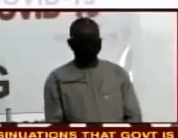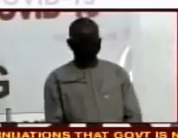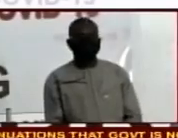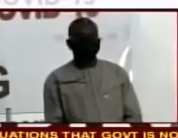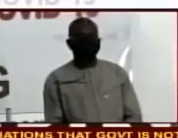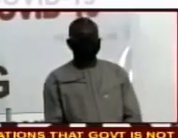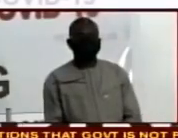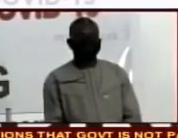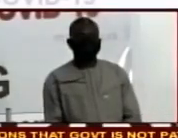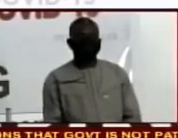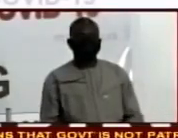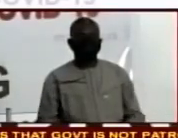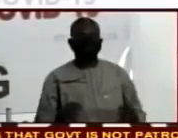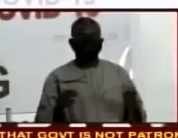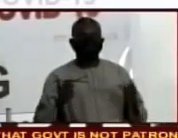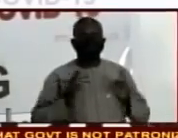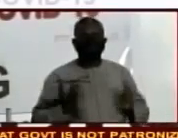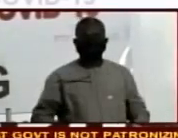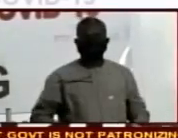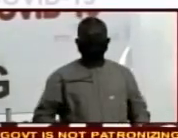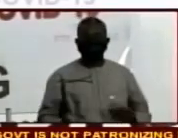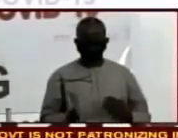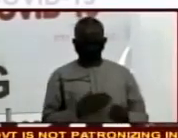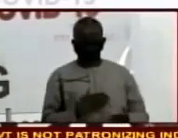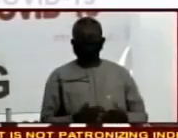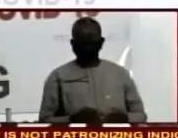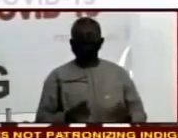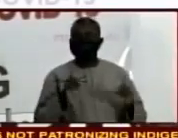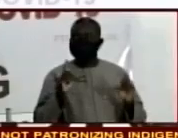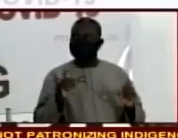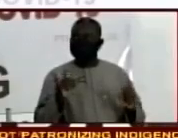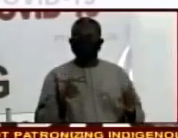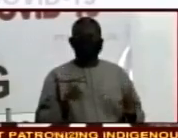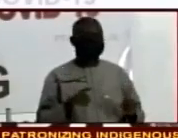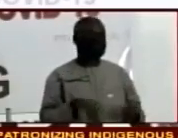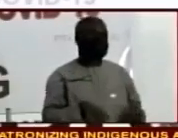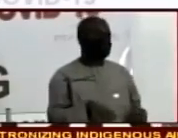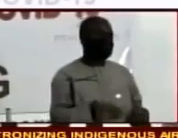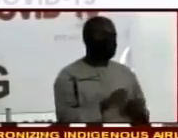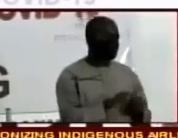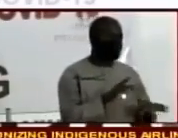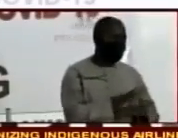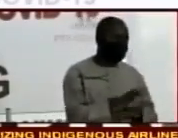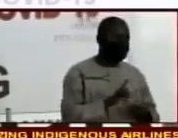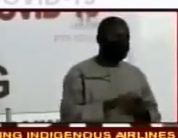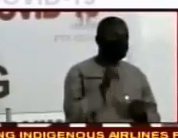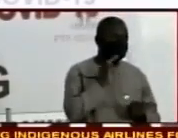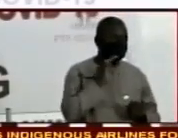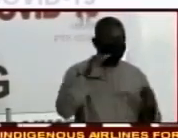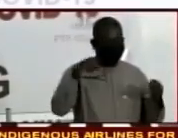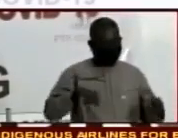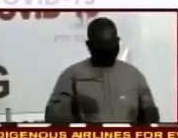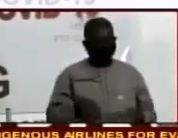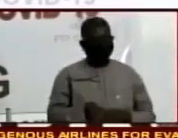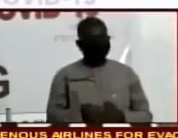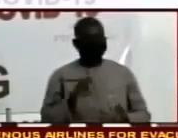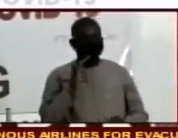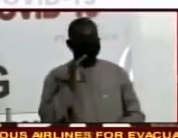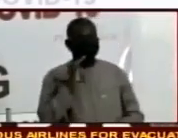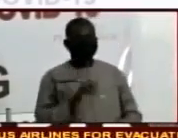Humanitarian Affairs is really destined for Nigerians here in Nigeria. The